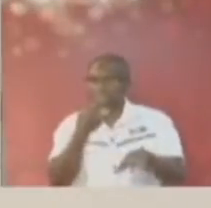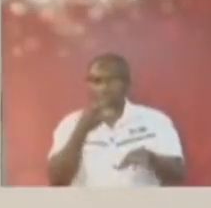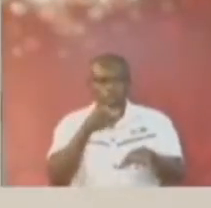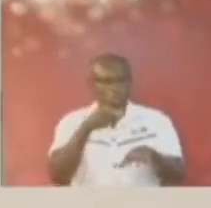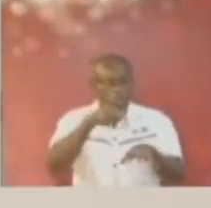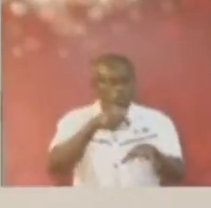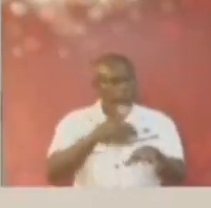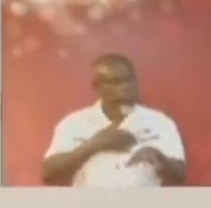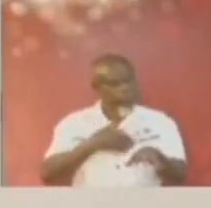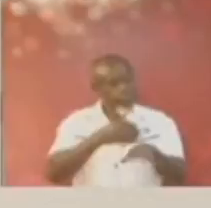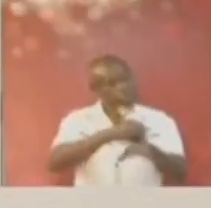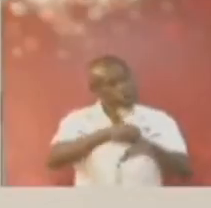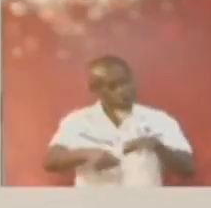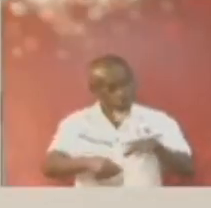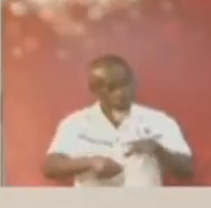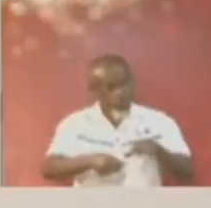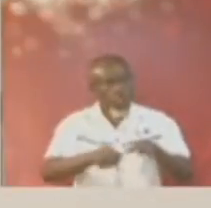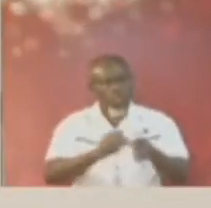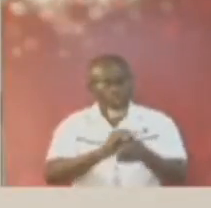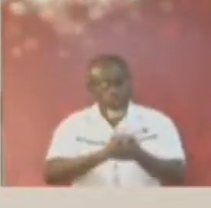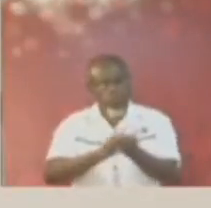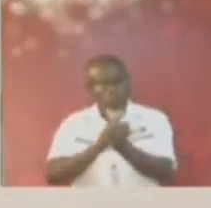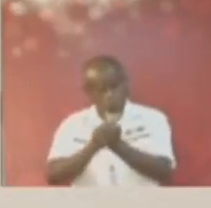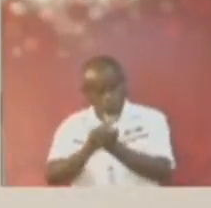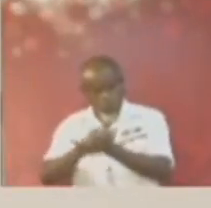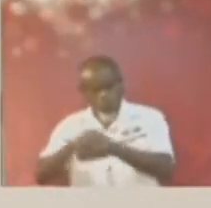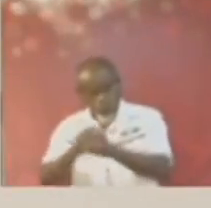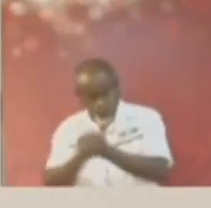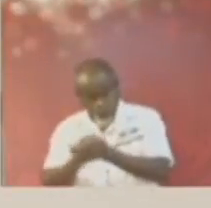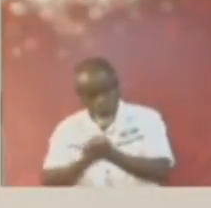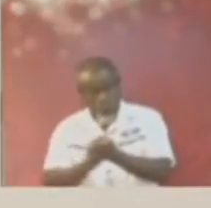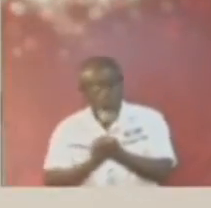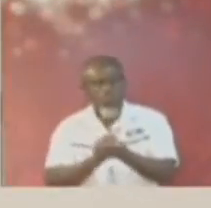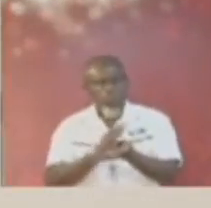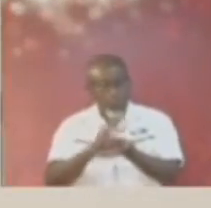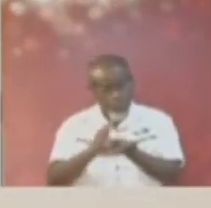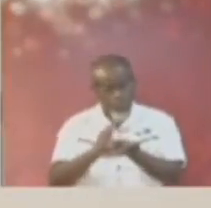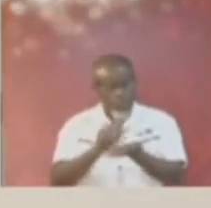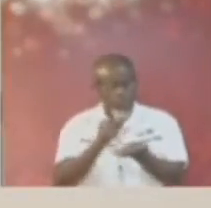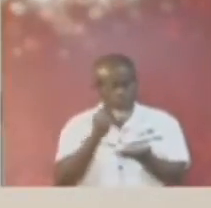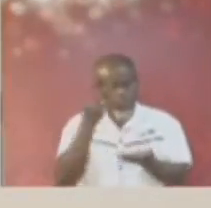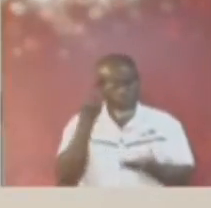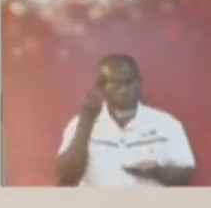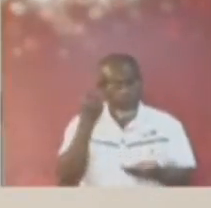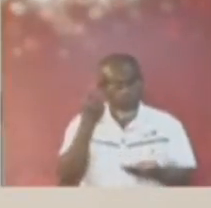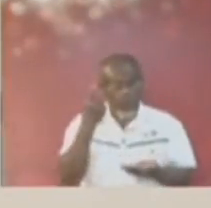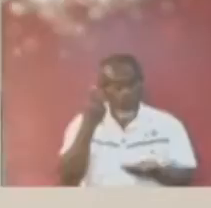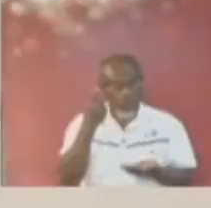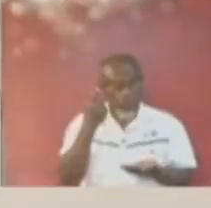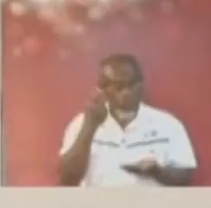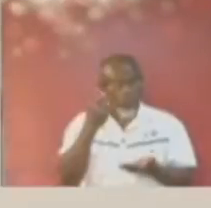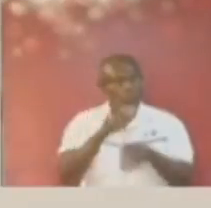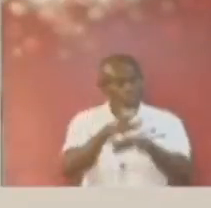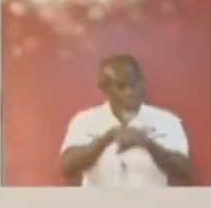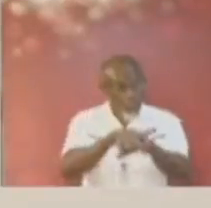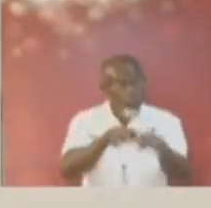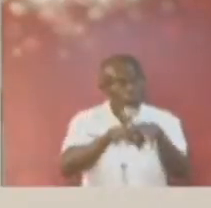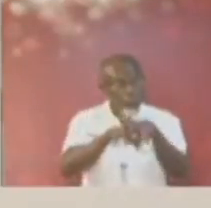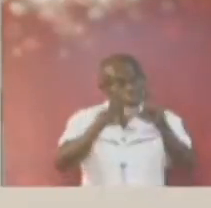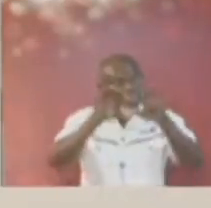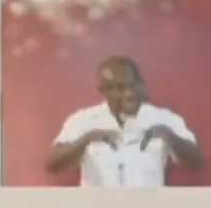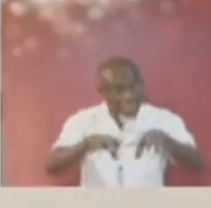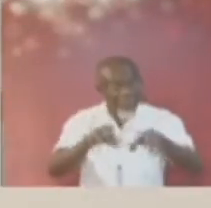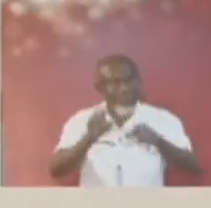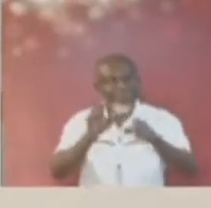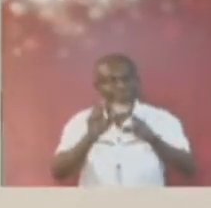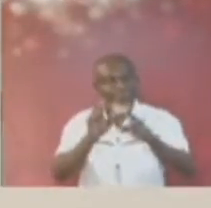gloves moving from one place to another, as really what happens is people forget that their gloves become dirty. They figure my hands are clean, and they move around touching